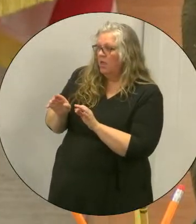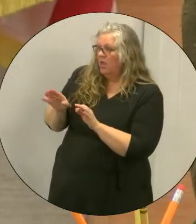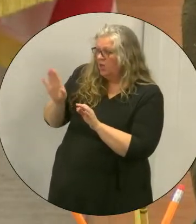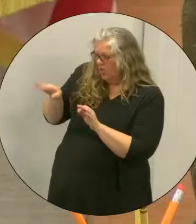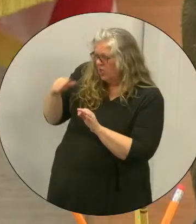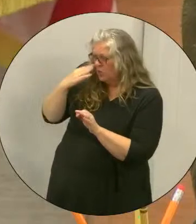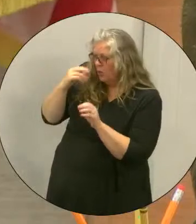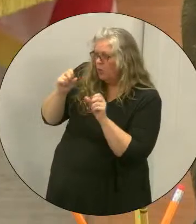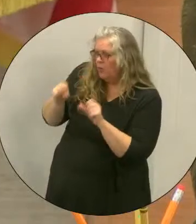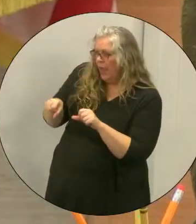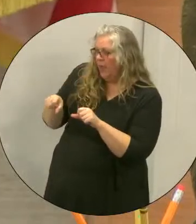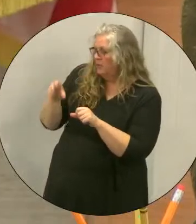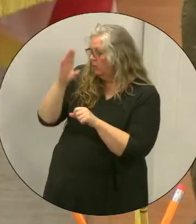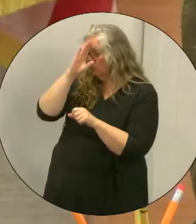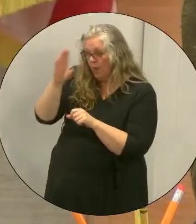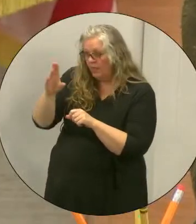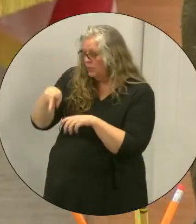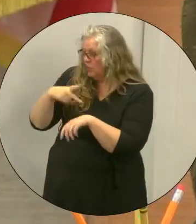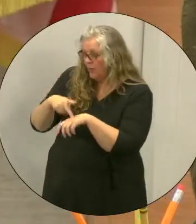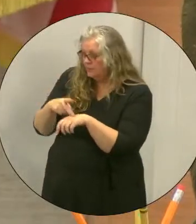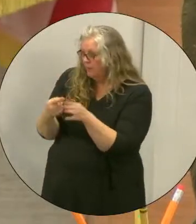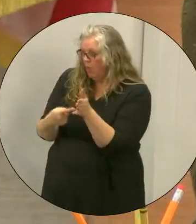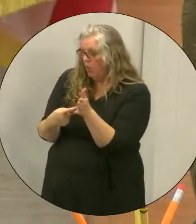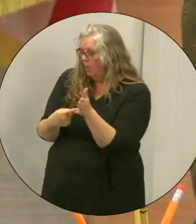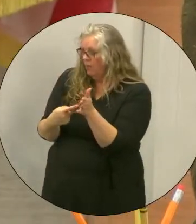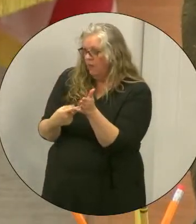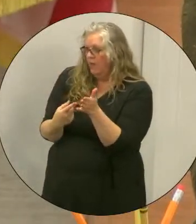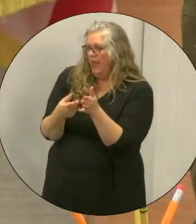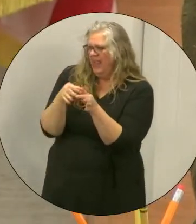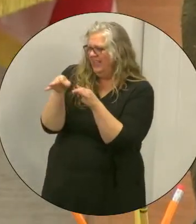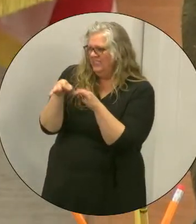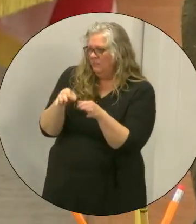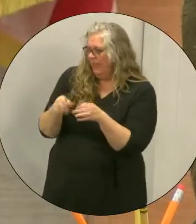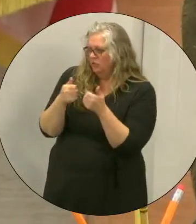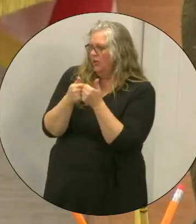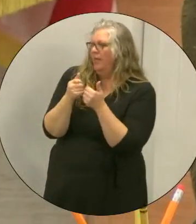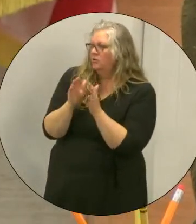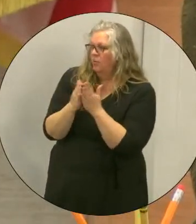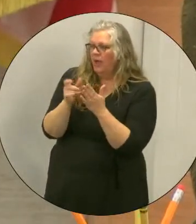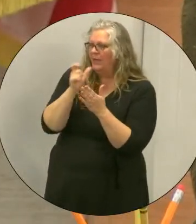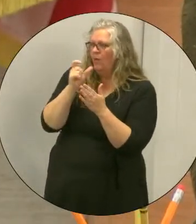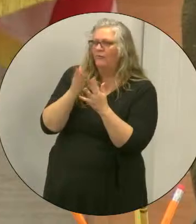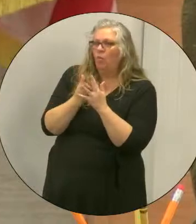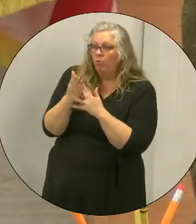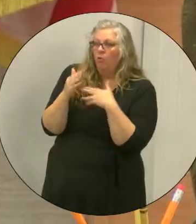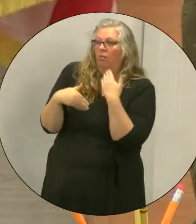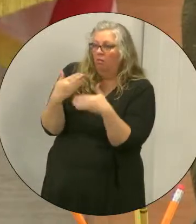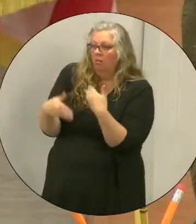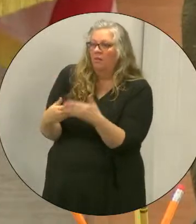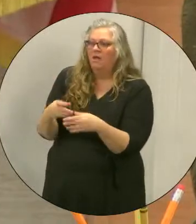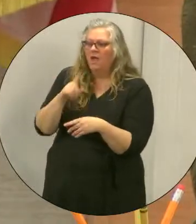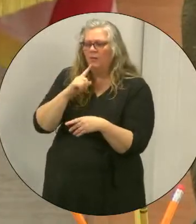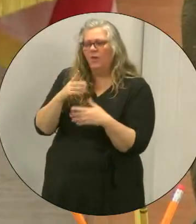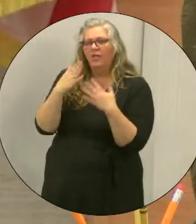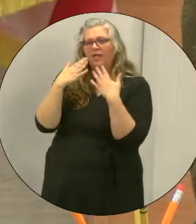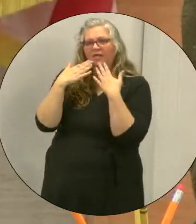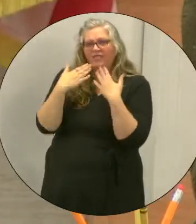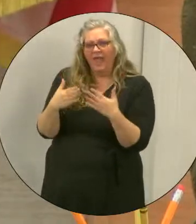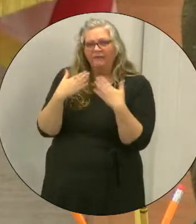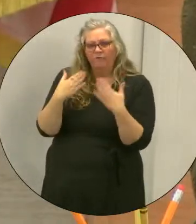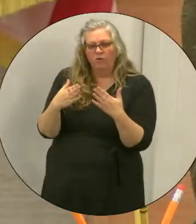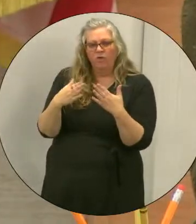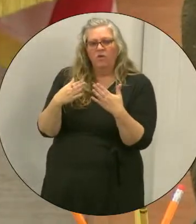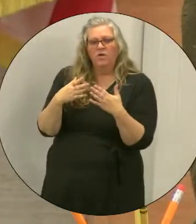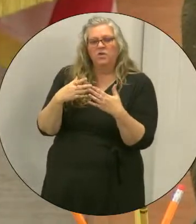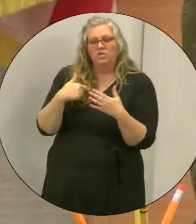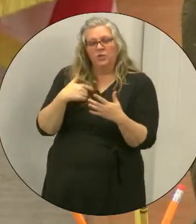go directly to the principal and challenge this book if I had a problem with it. I didn't have to go through the whole process. So I was very grateful that she showed